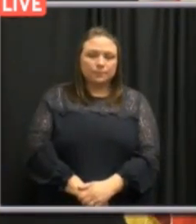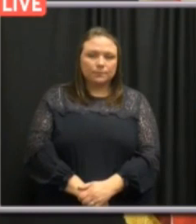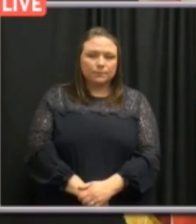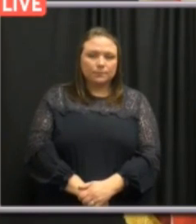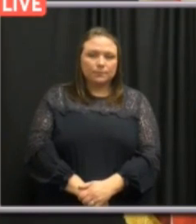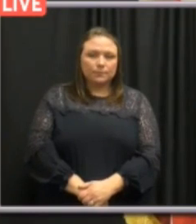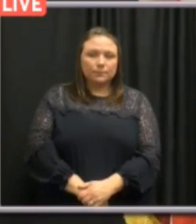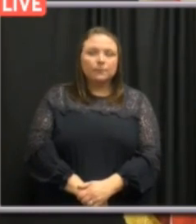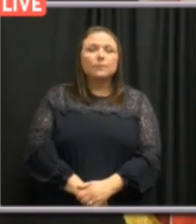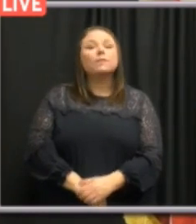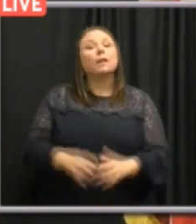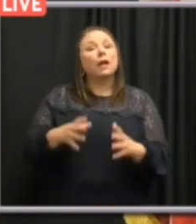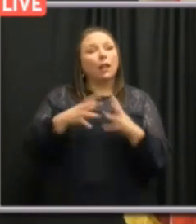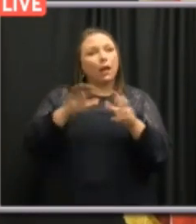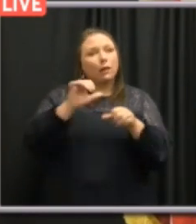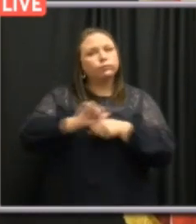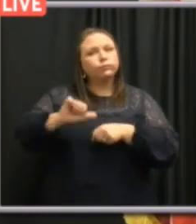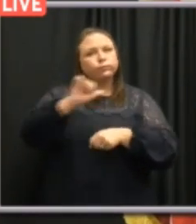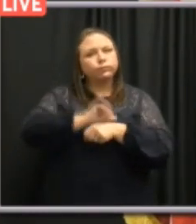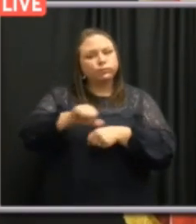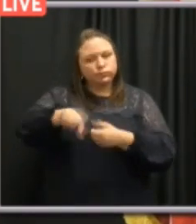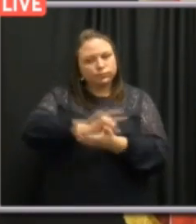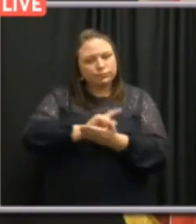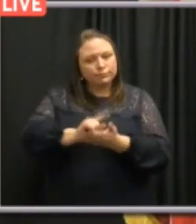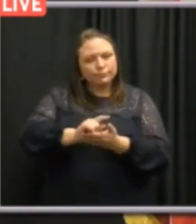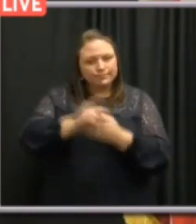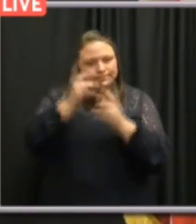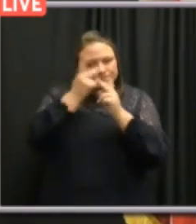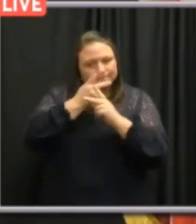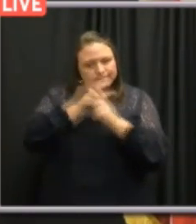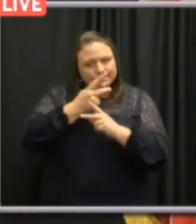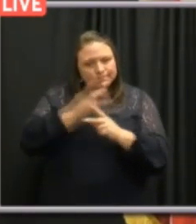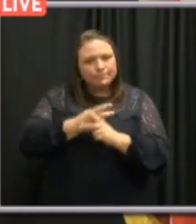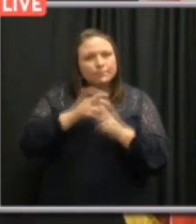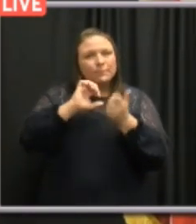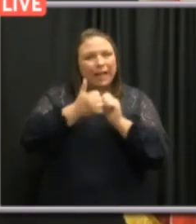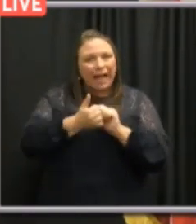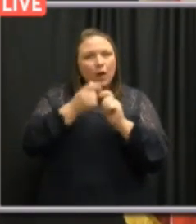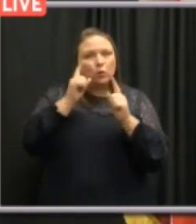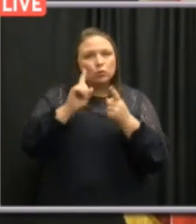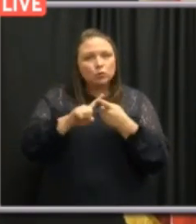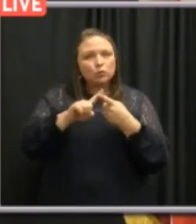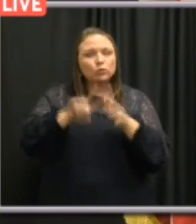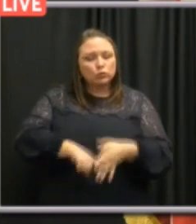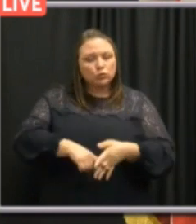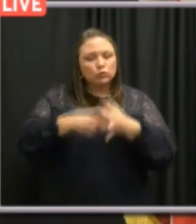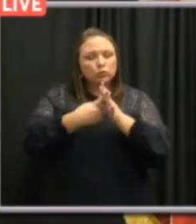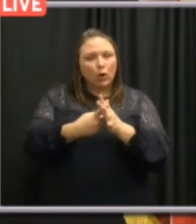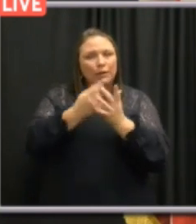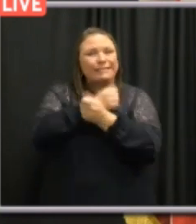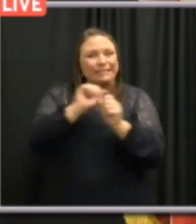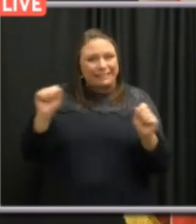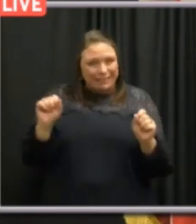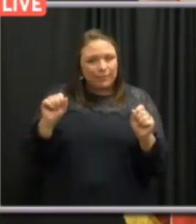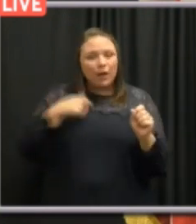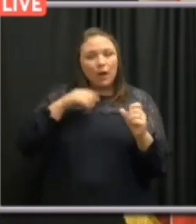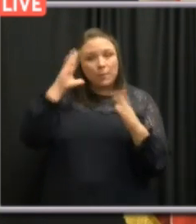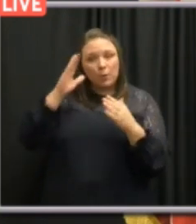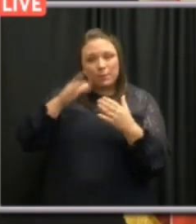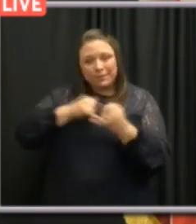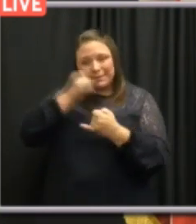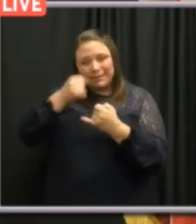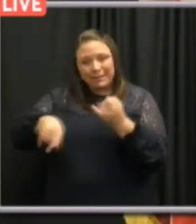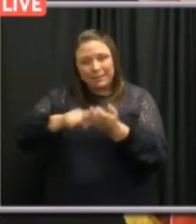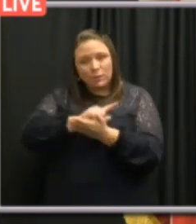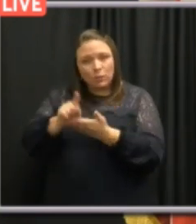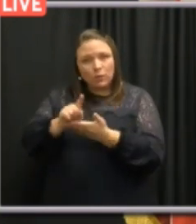Well, Julia, a lot of work is going on this week on how to have a safe restart. And I hope by the end of the week there'll